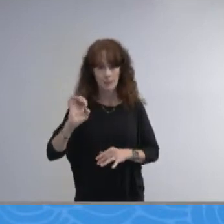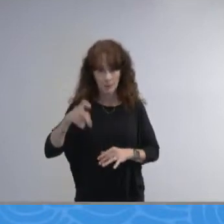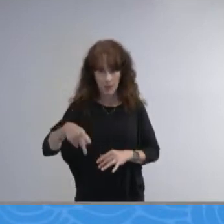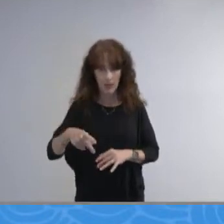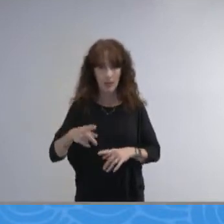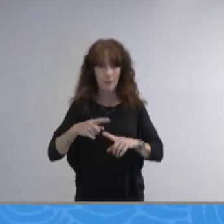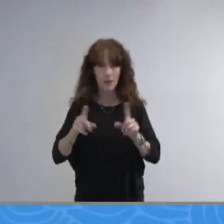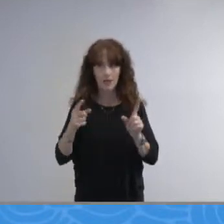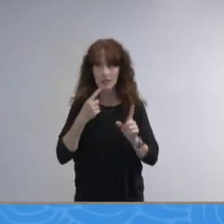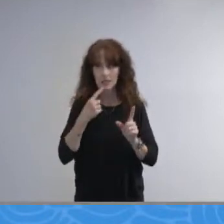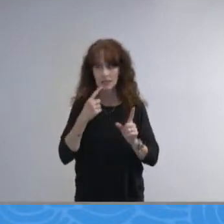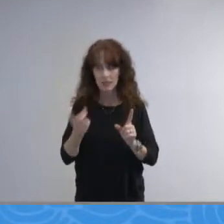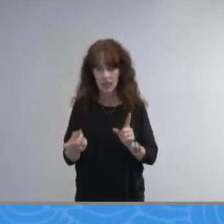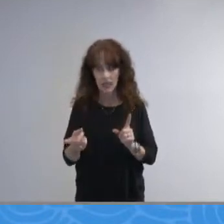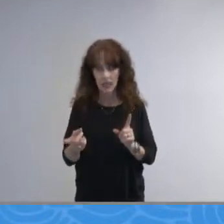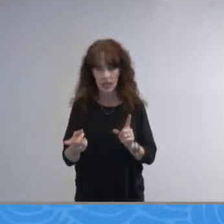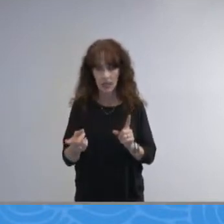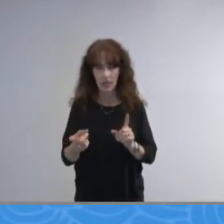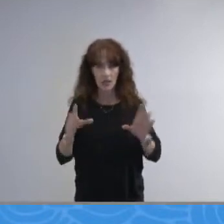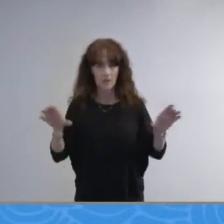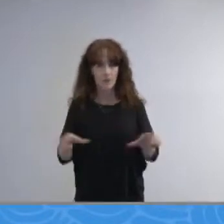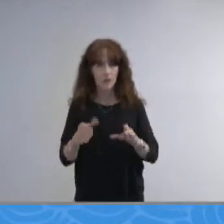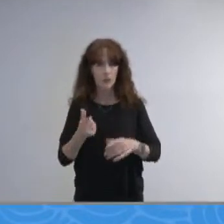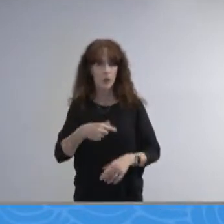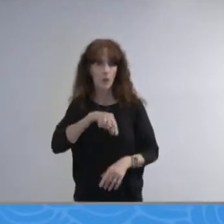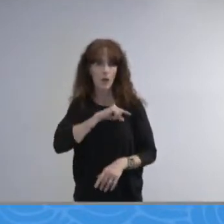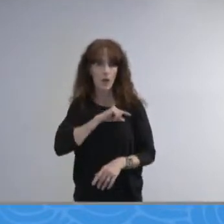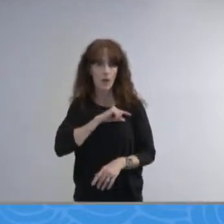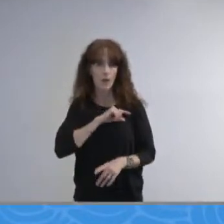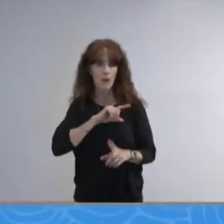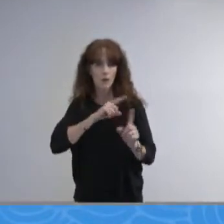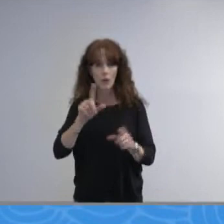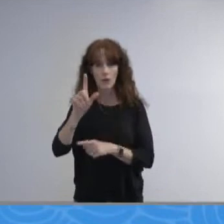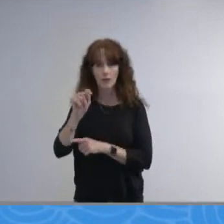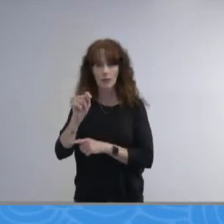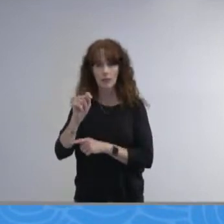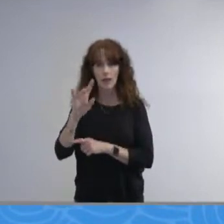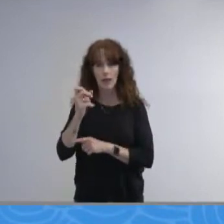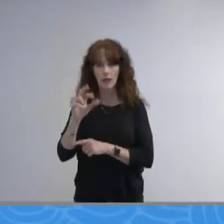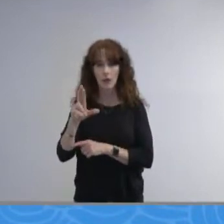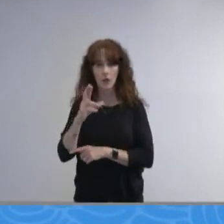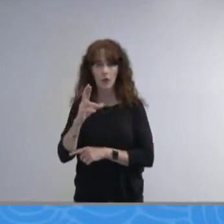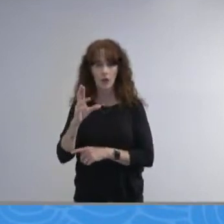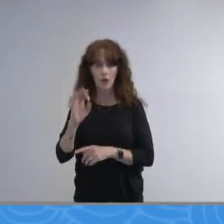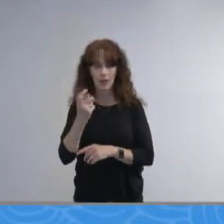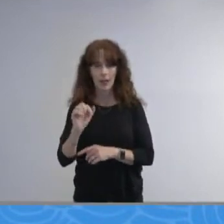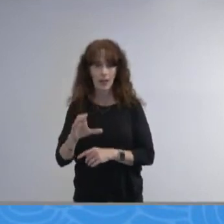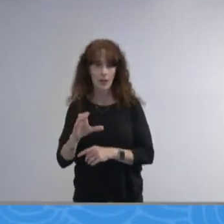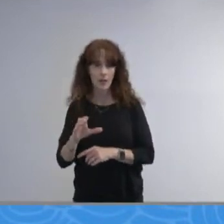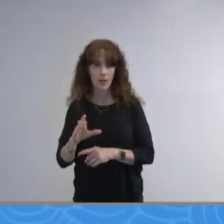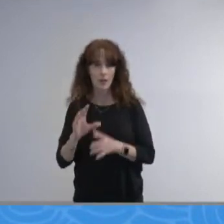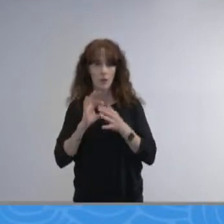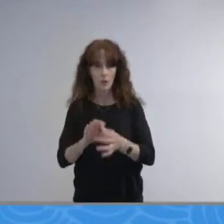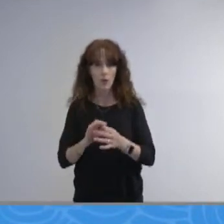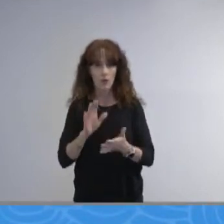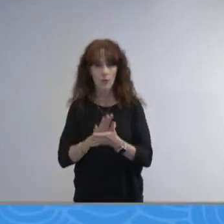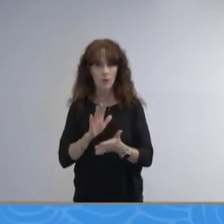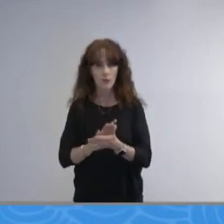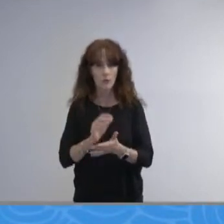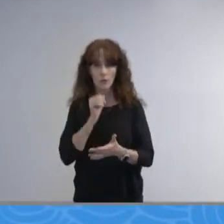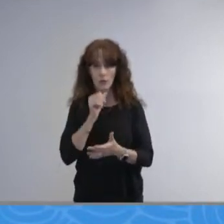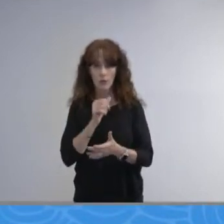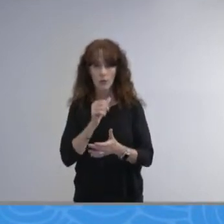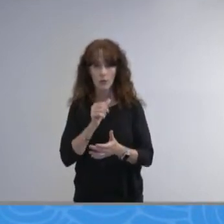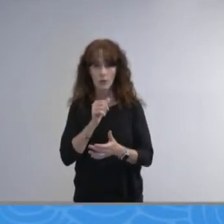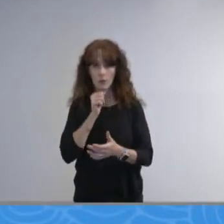saying, does she qualify to go to the Tiger Clinic so you guys can help her regarding the school that is